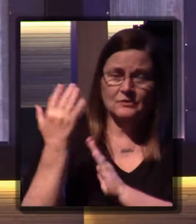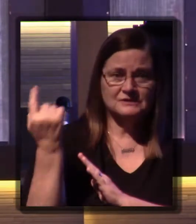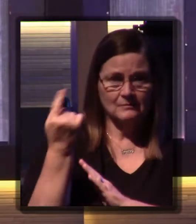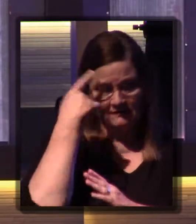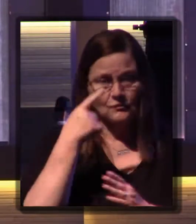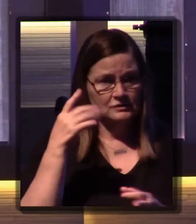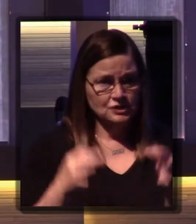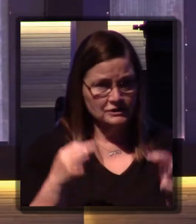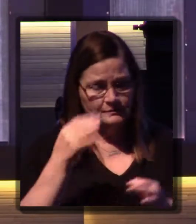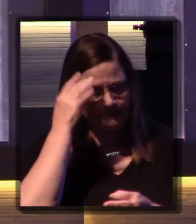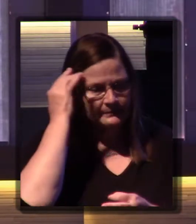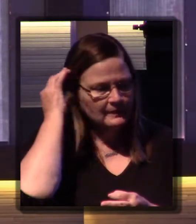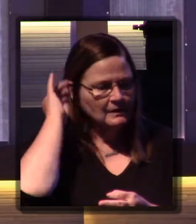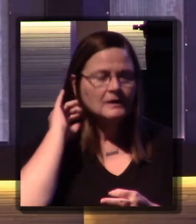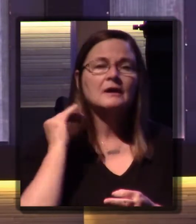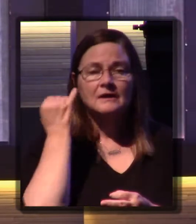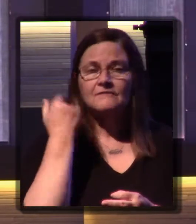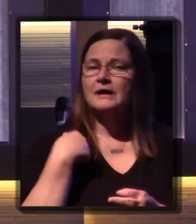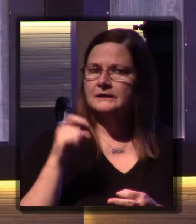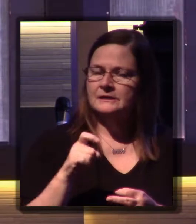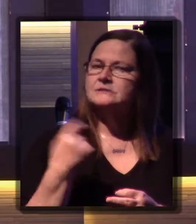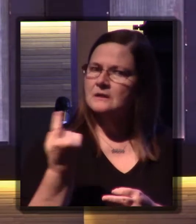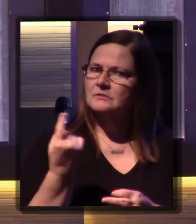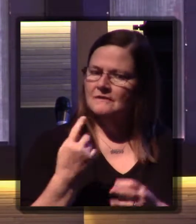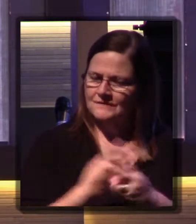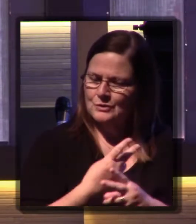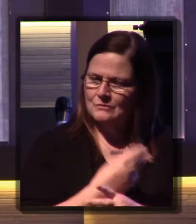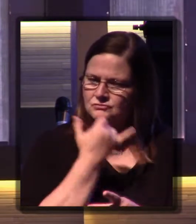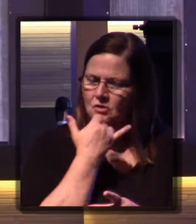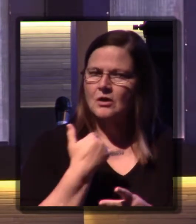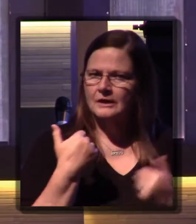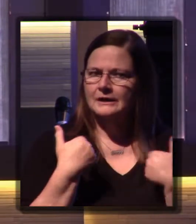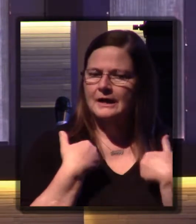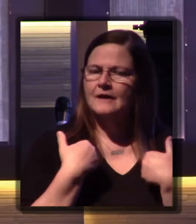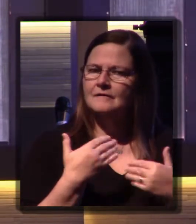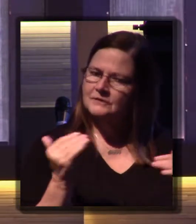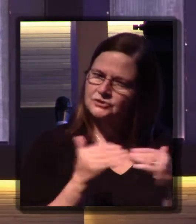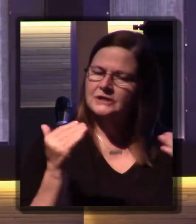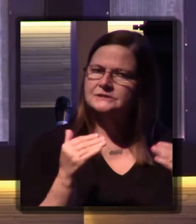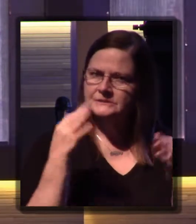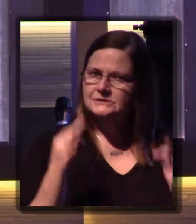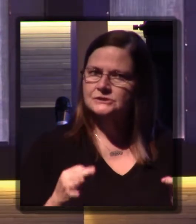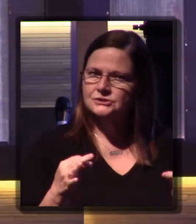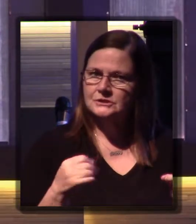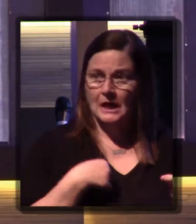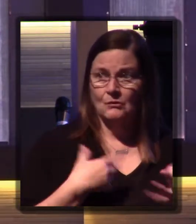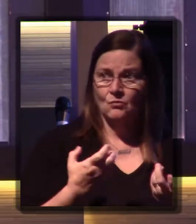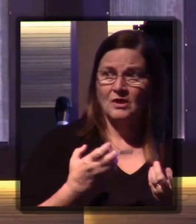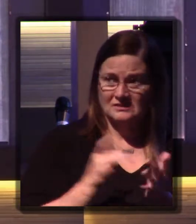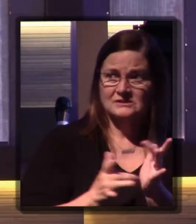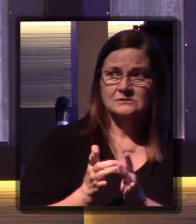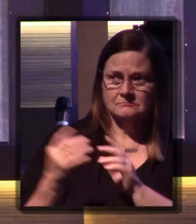I needed somebody to figure out what was wrong and to come to a just and equitable decision about it, it would